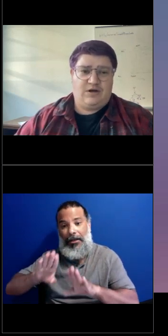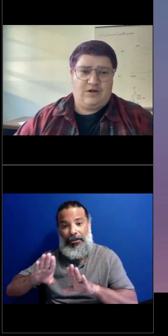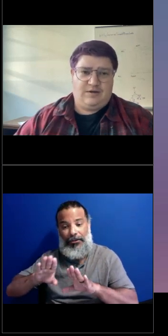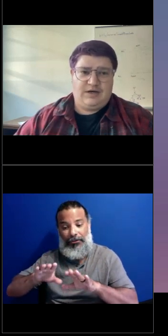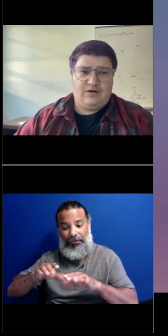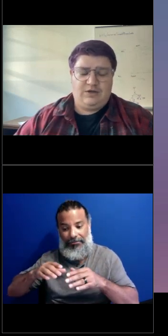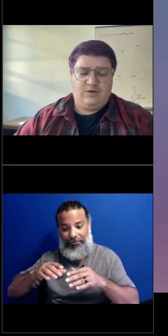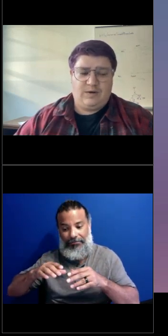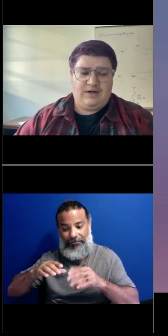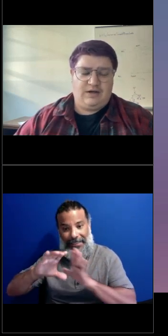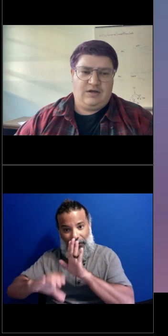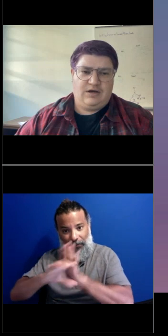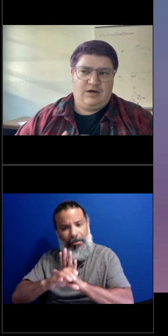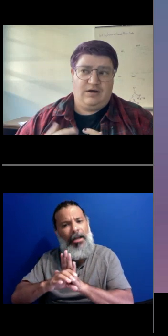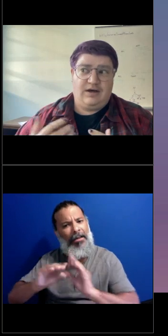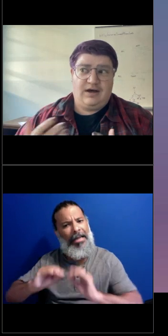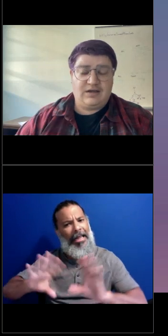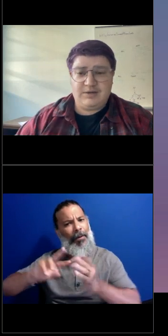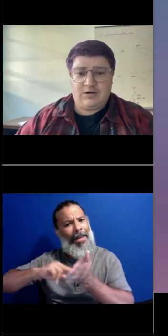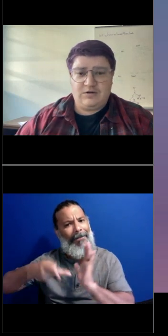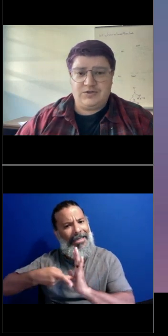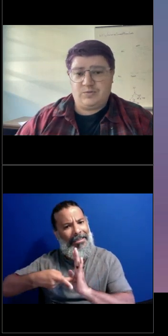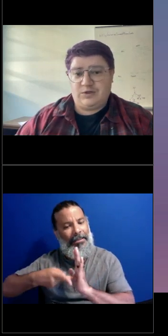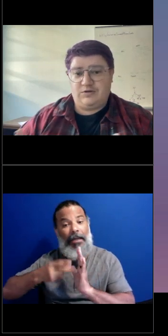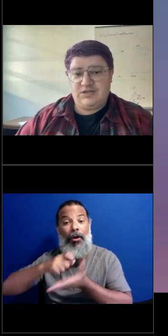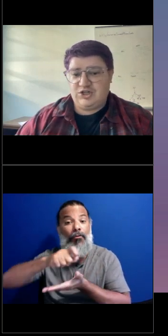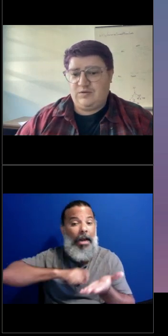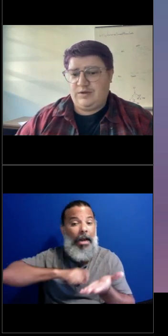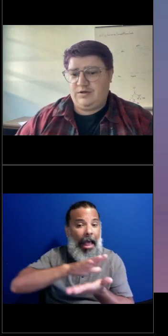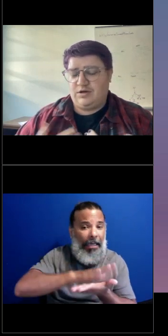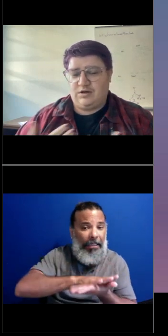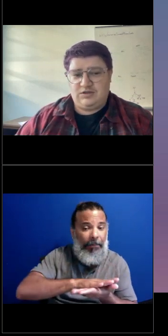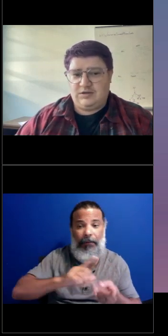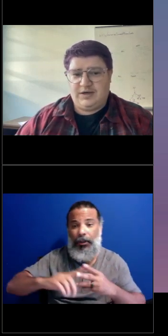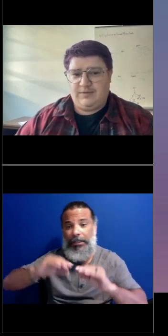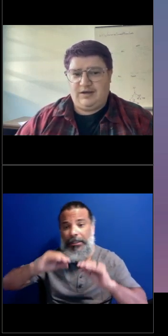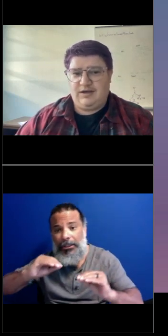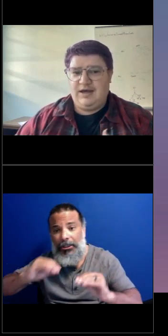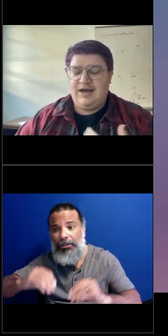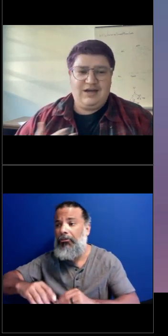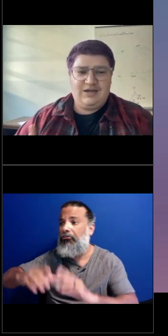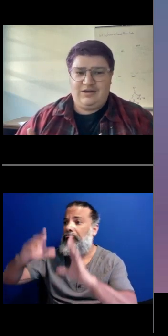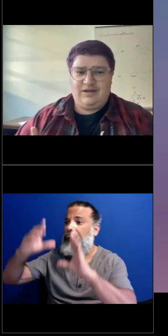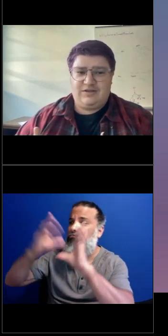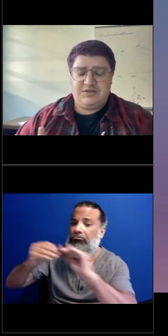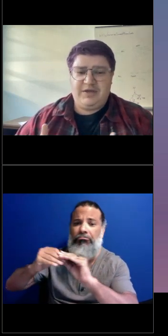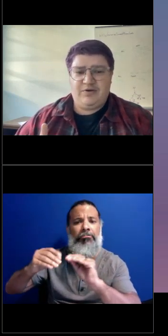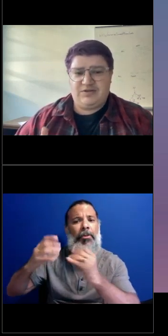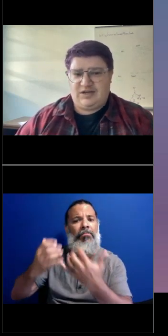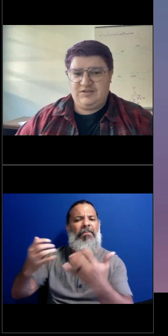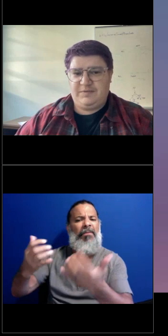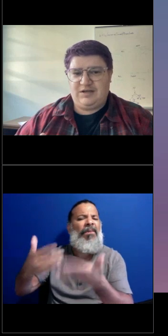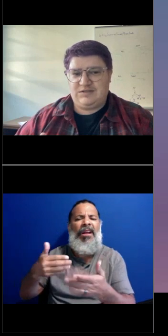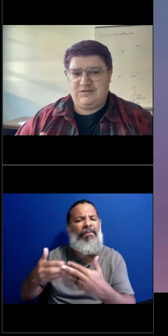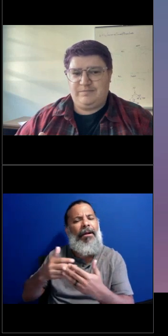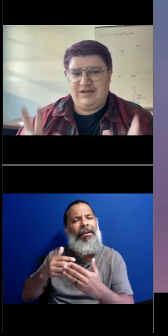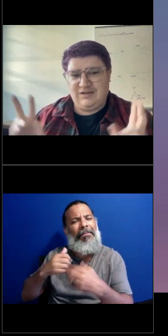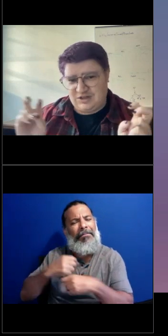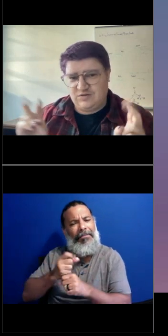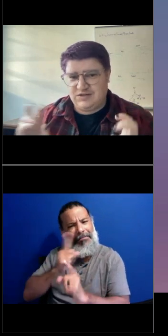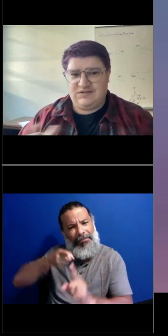clarify what you're talking about. When you're writing academic articles, when you're teaching, when you're talking to the public, anything like this, be precise,